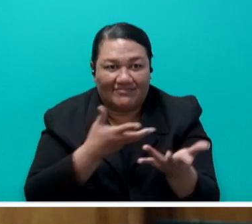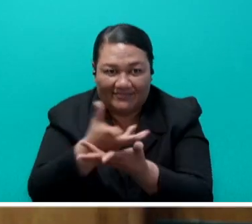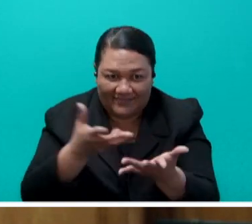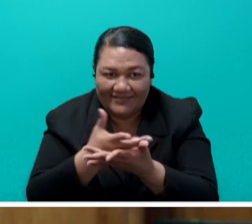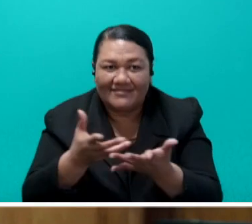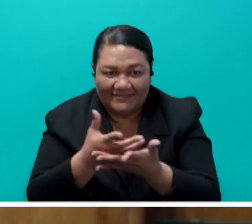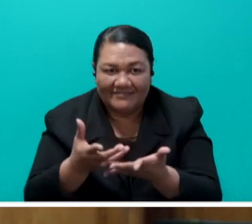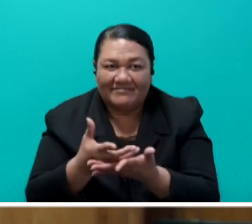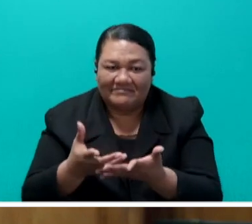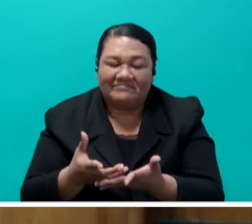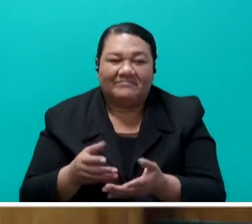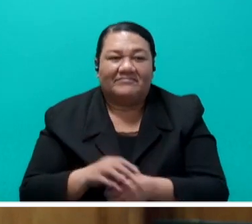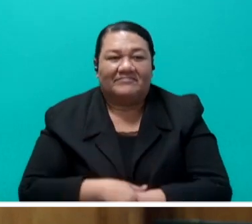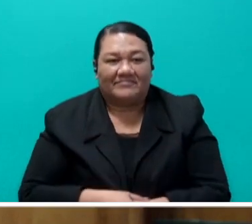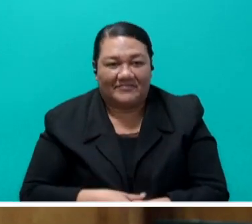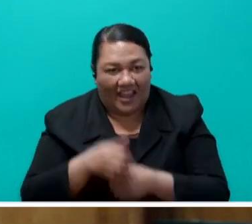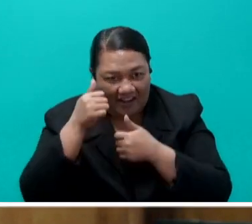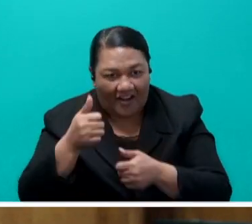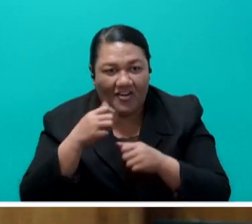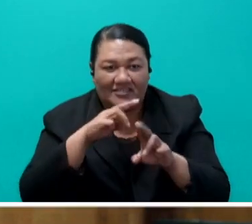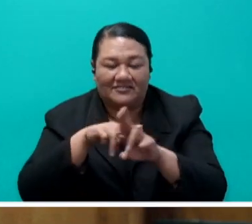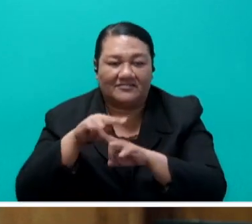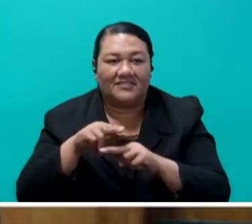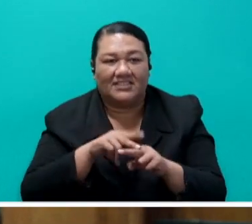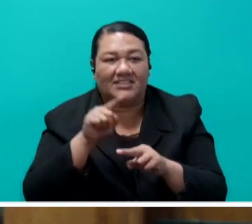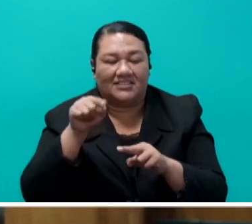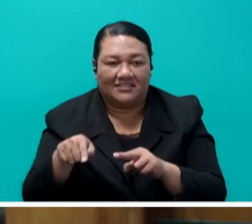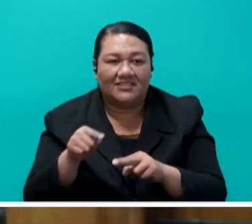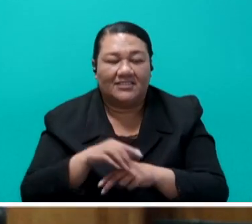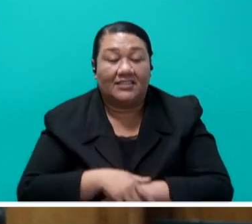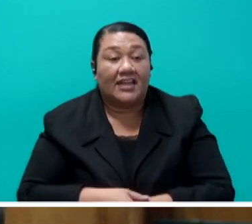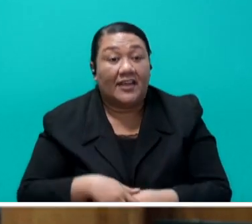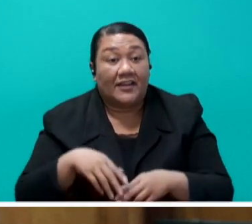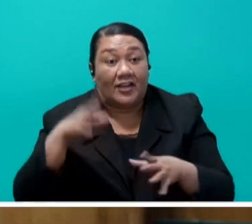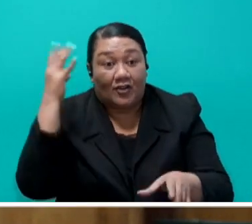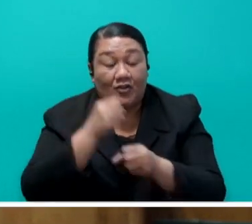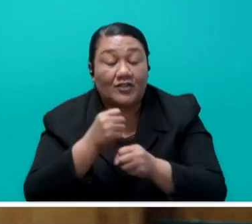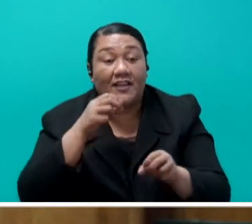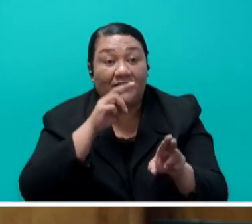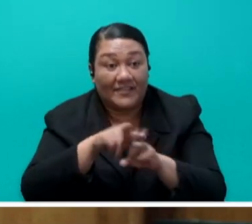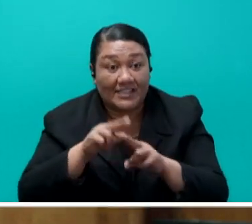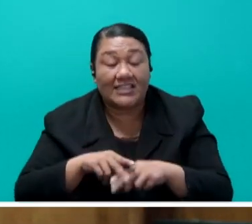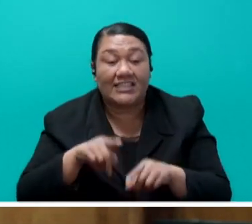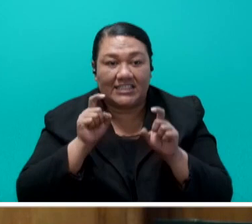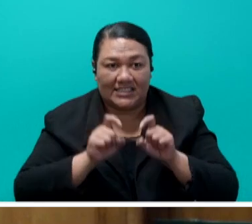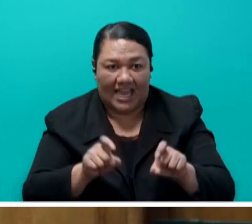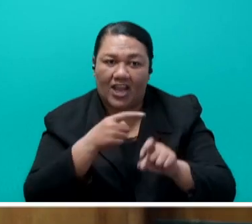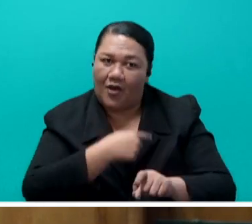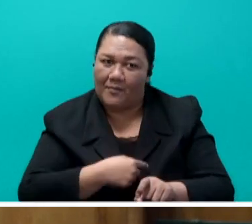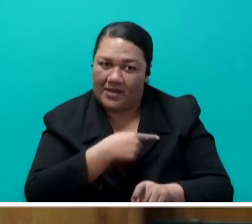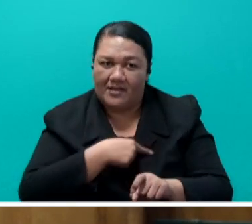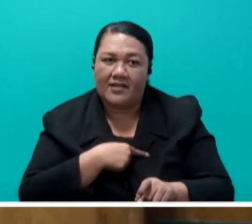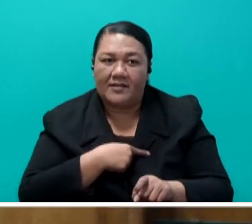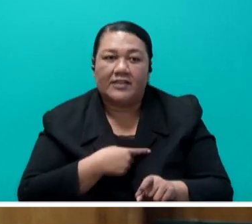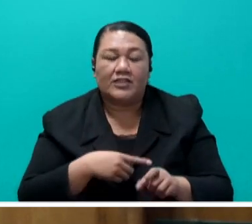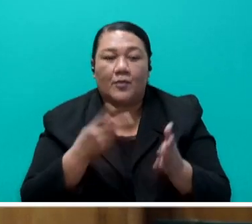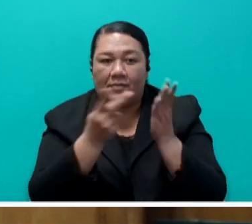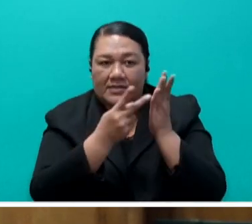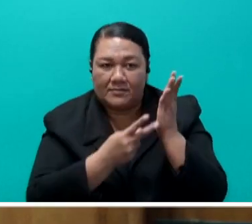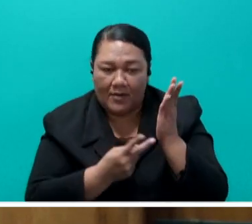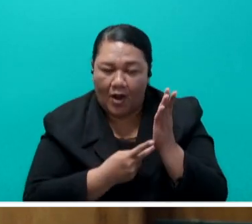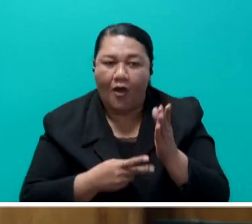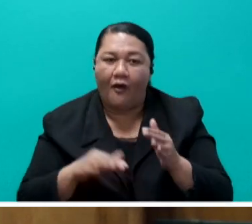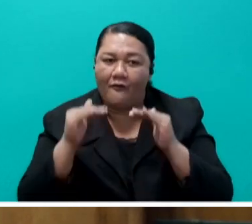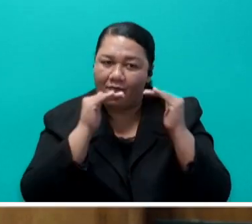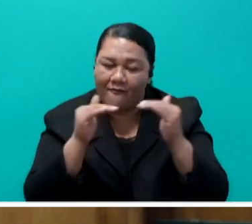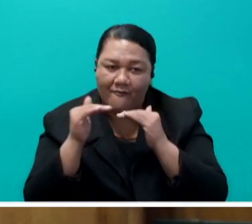review. In conclusion, Mr. Speaker, sir, Fiji remains committed to the principles of fair and open trade, and